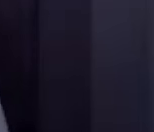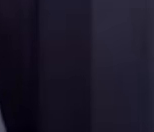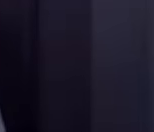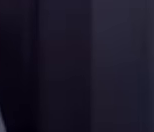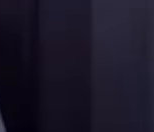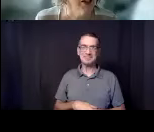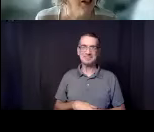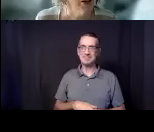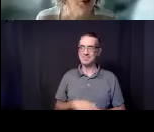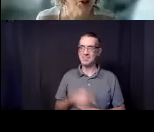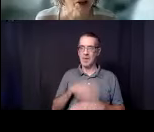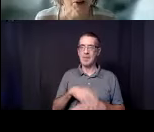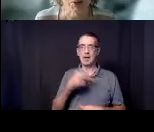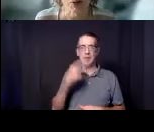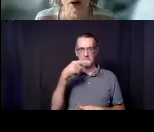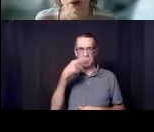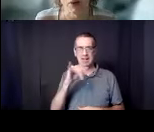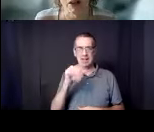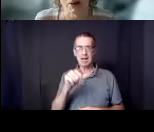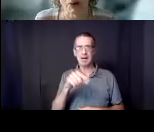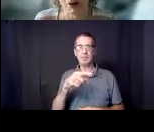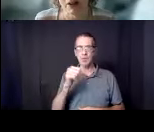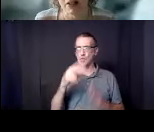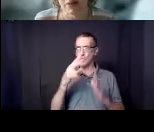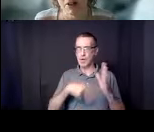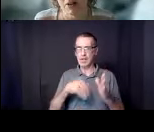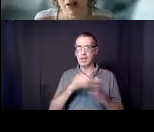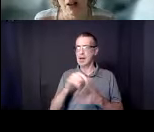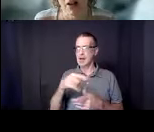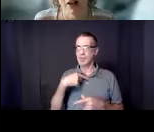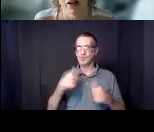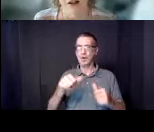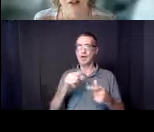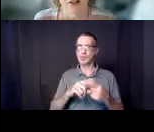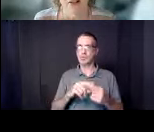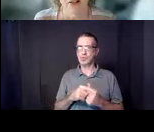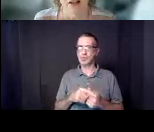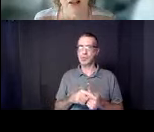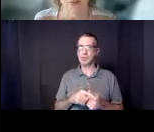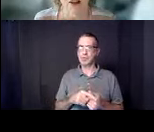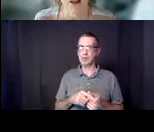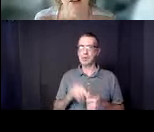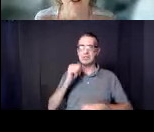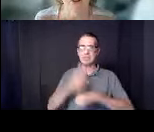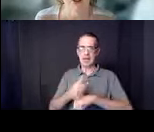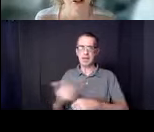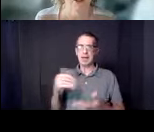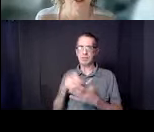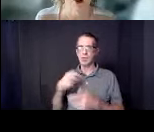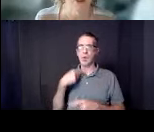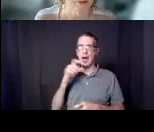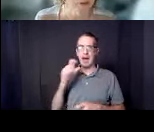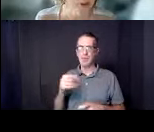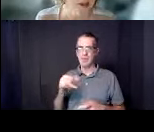run the poll. And actually, Lydia, would you be able to read that poll out? Because I'm going to try to set up again so that we don't have